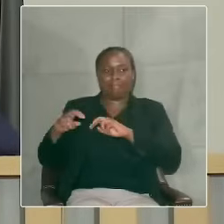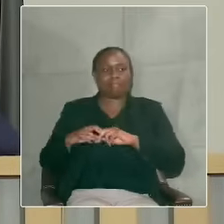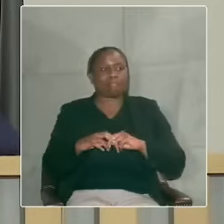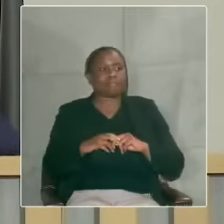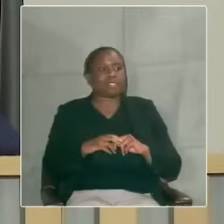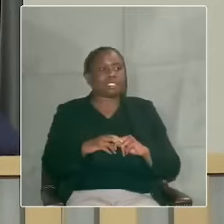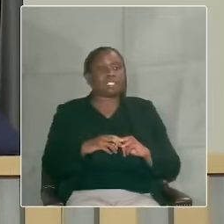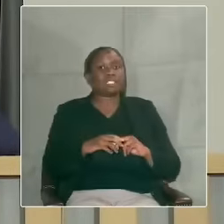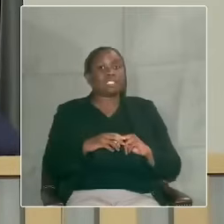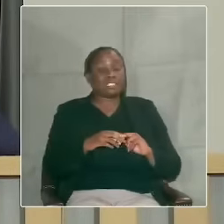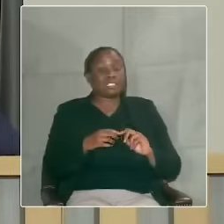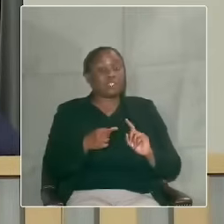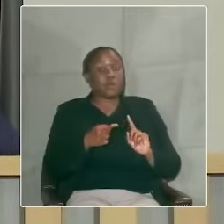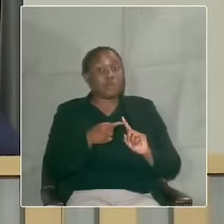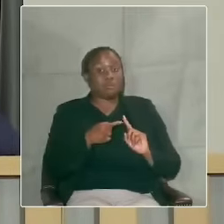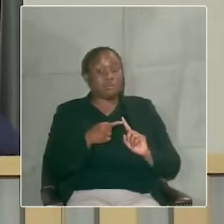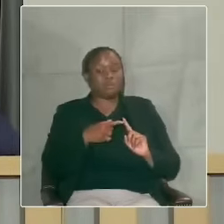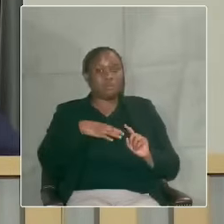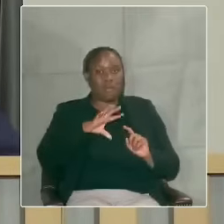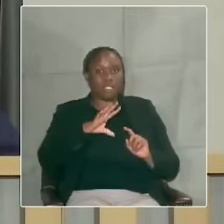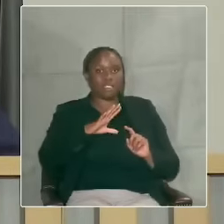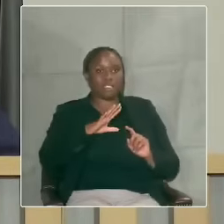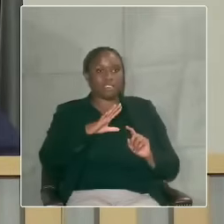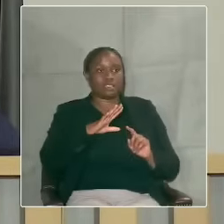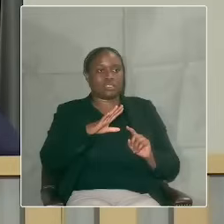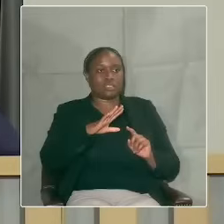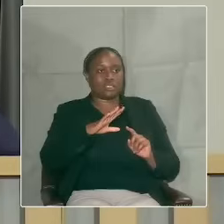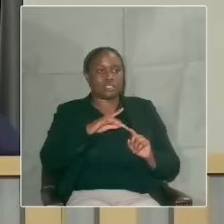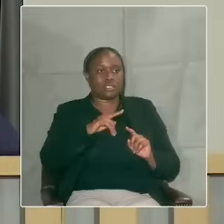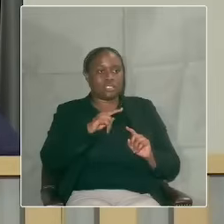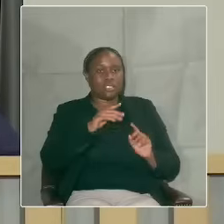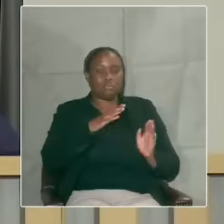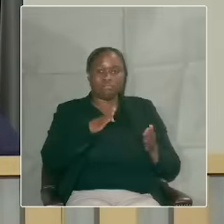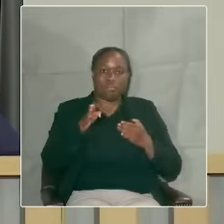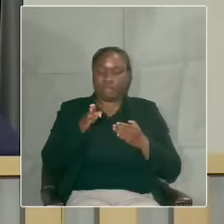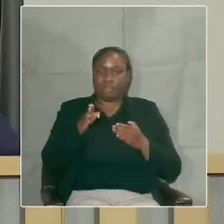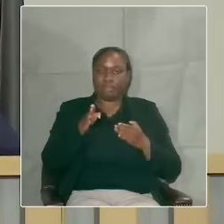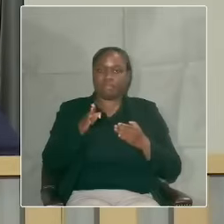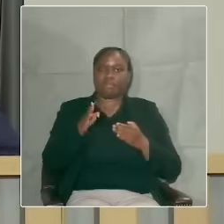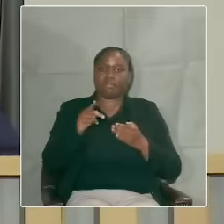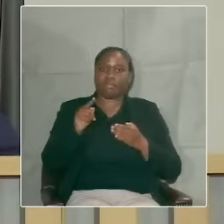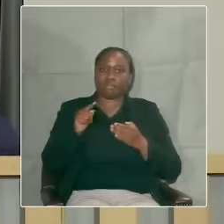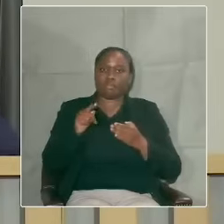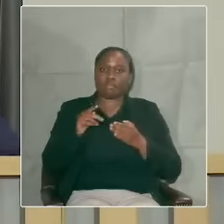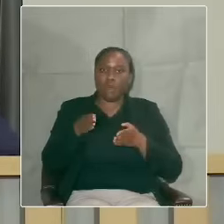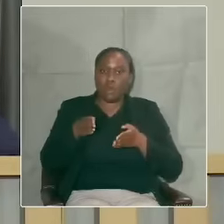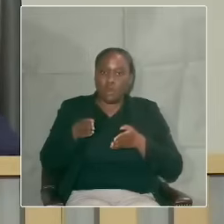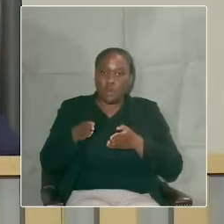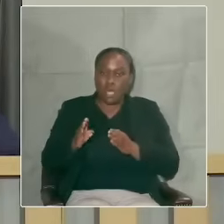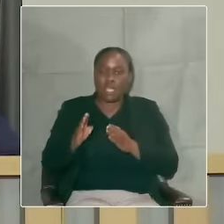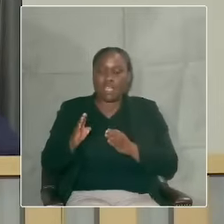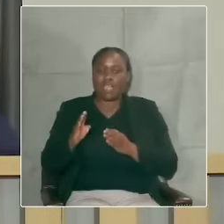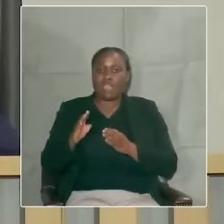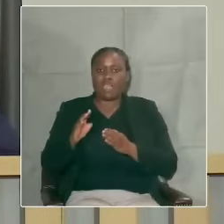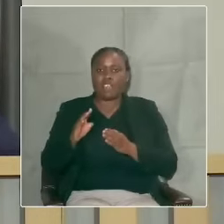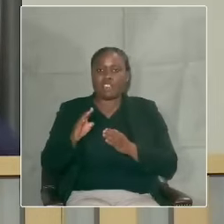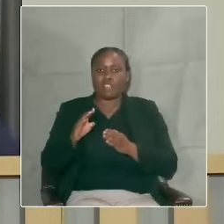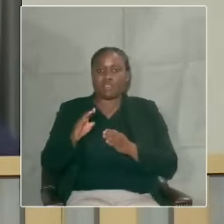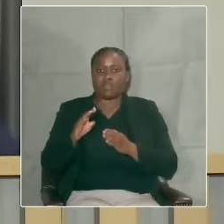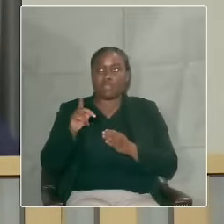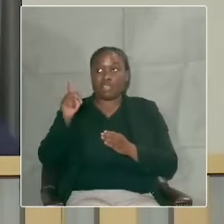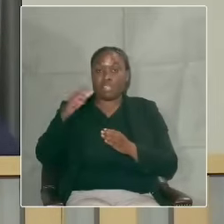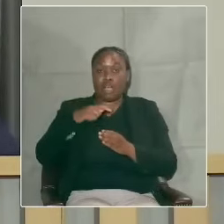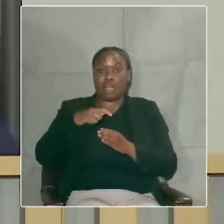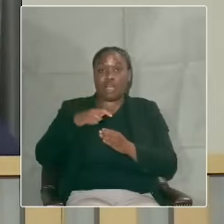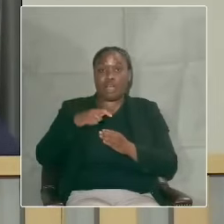to abandon an effective model and revert to a model so unsuccessful that the